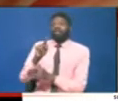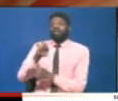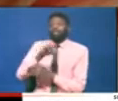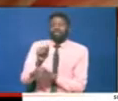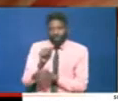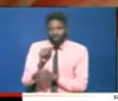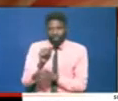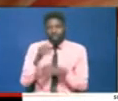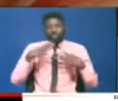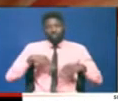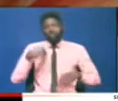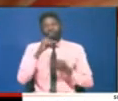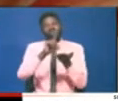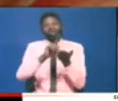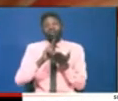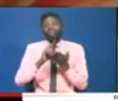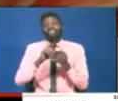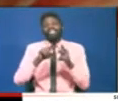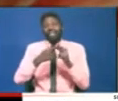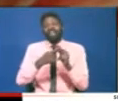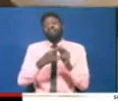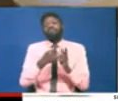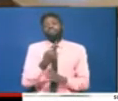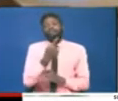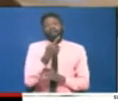the 1st of August 2022.